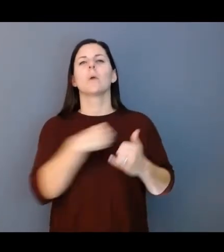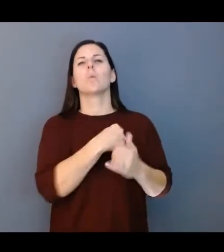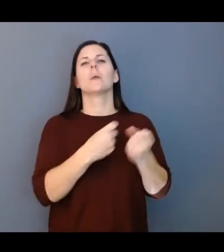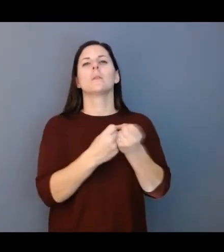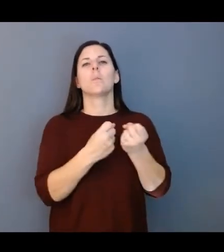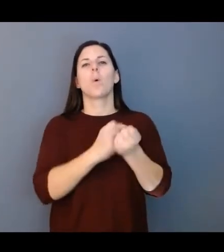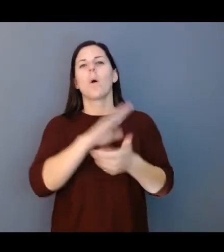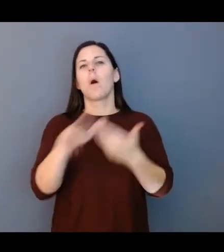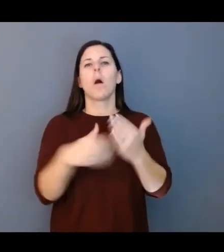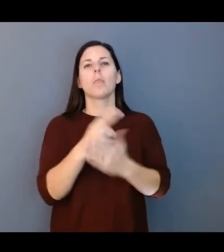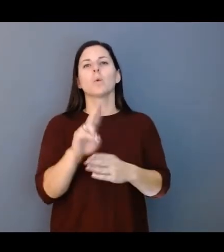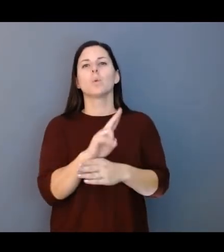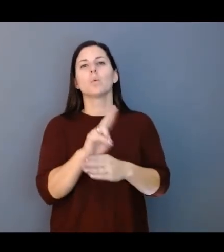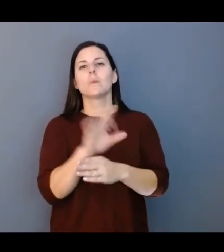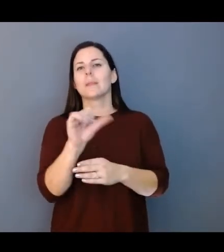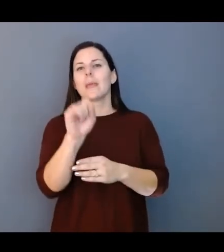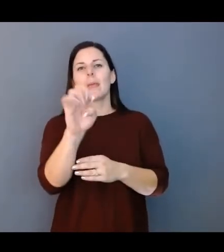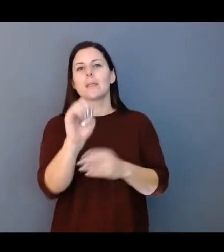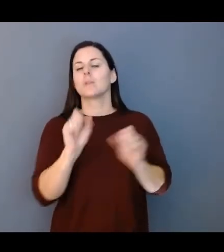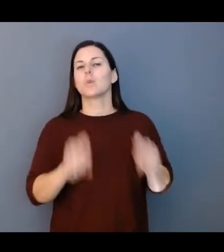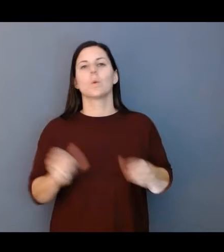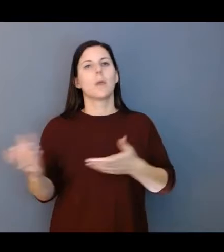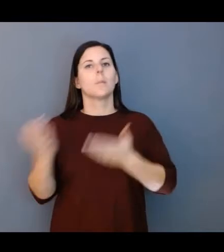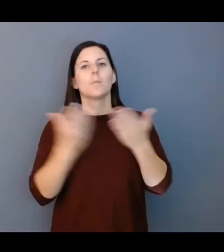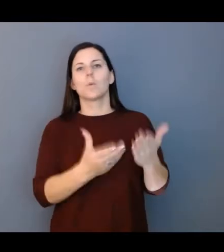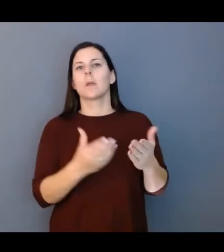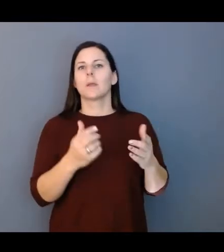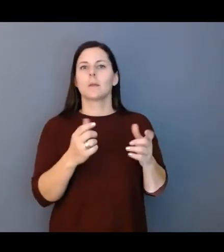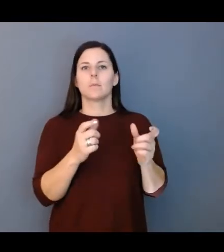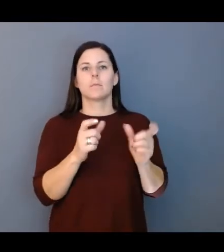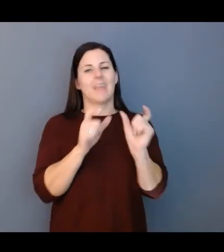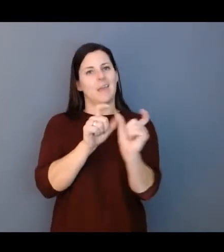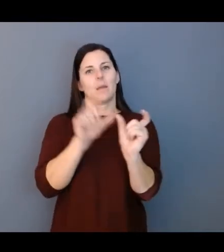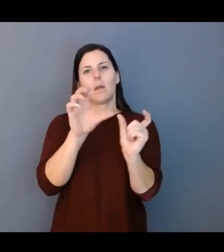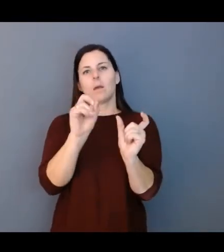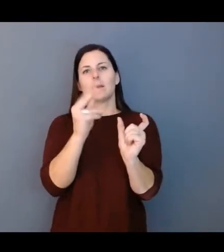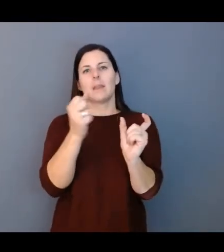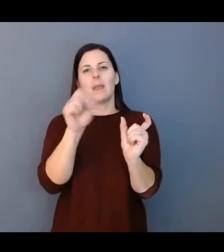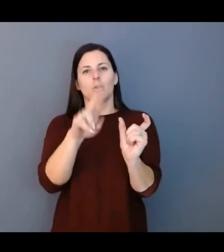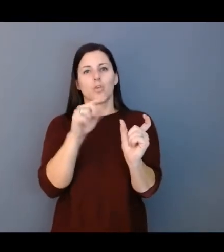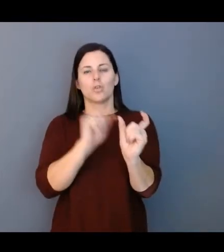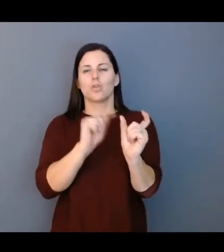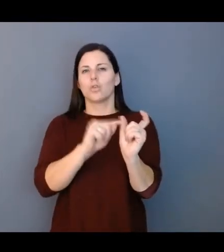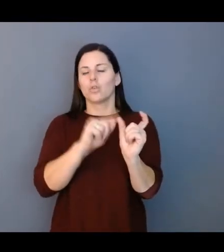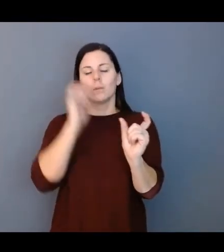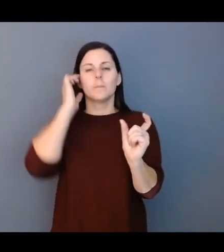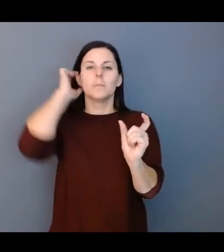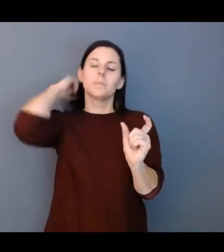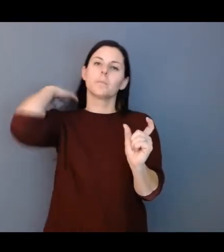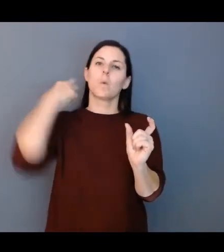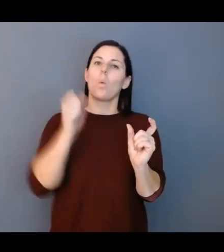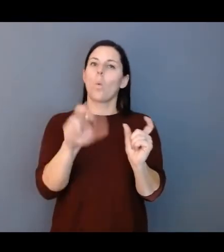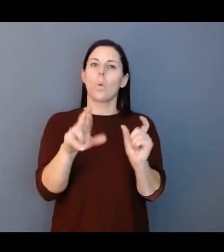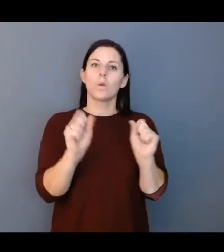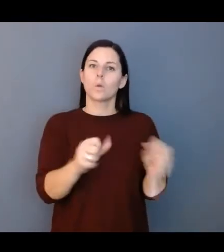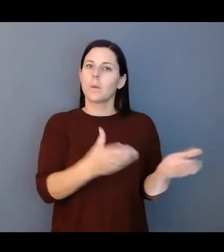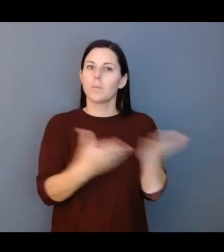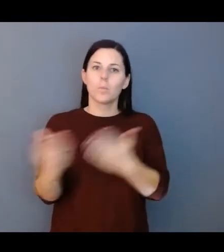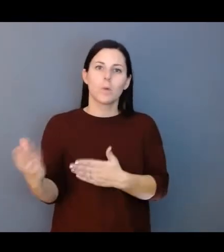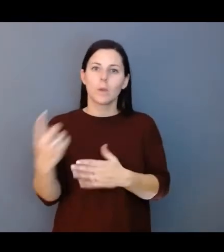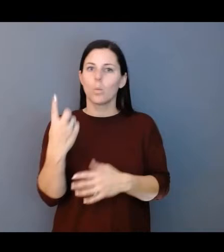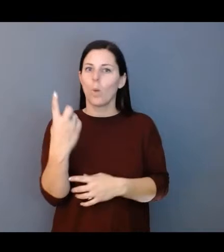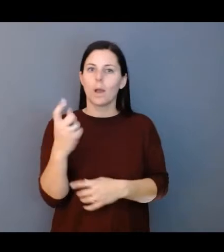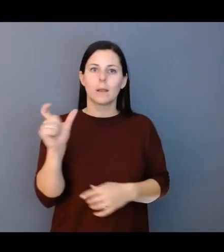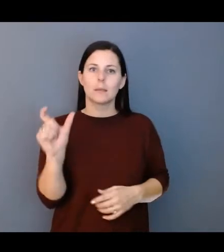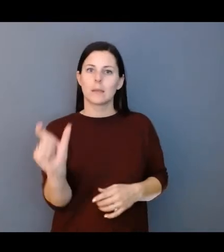today we support all the use cases. So you can bring your container, which can be a deep learning container that we offer, or